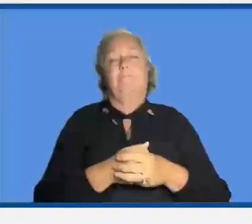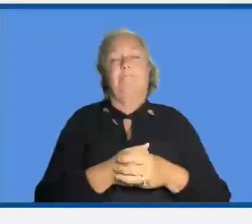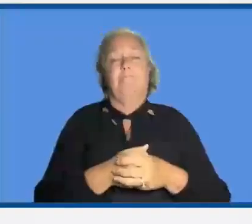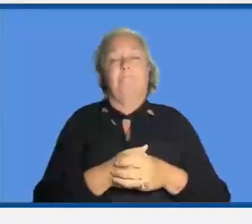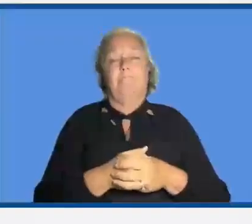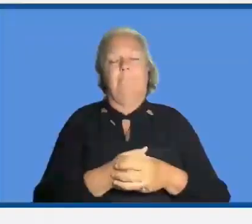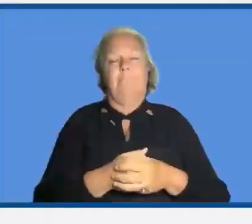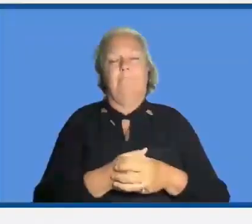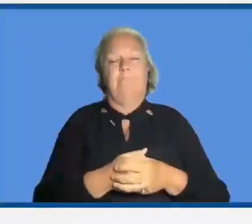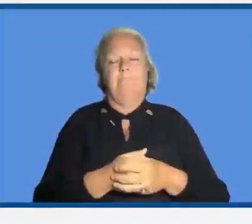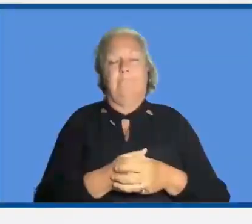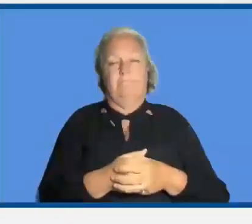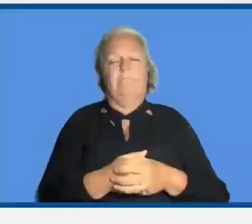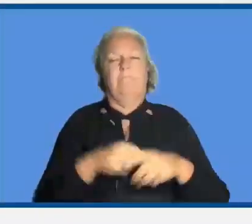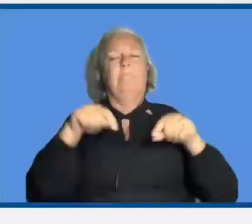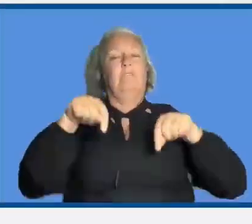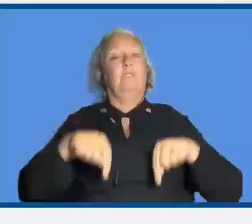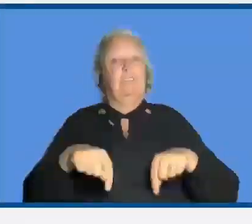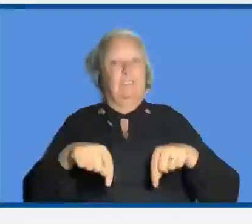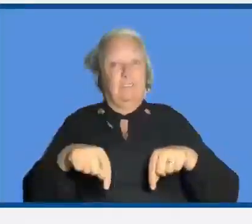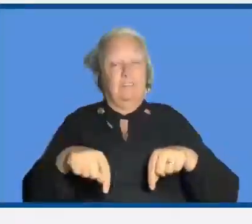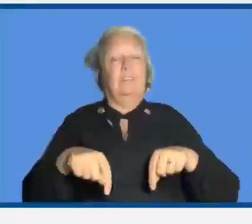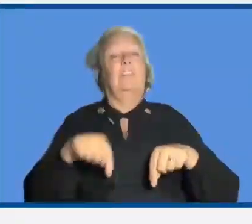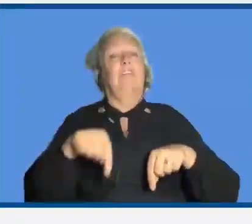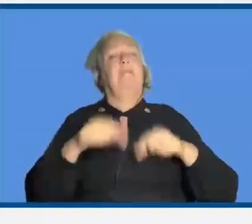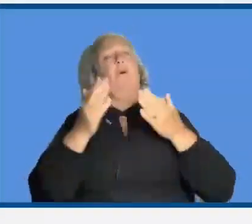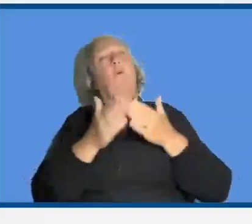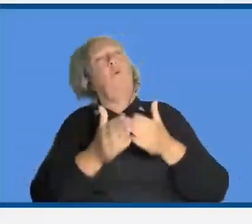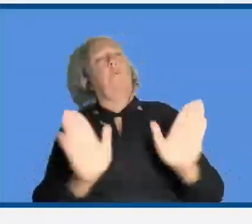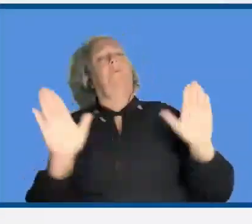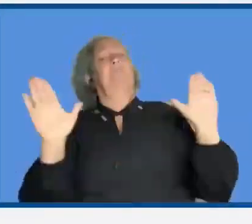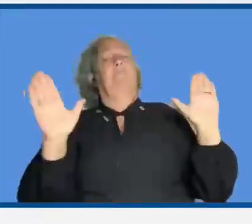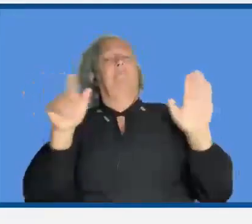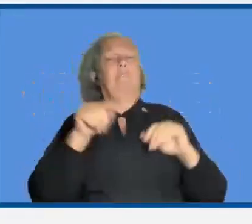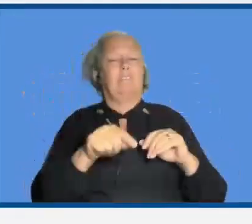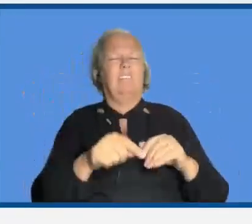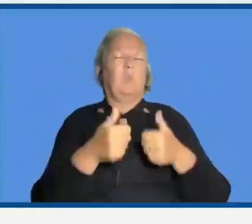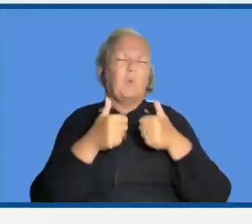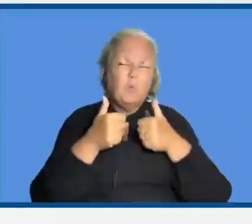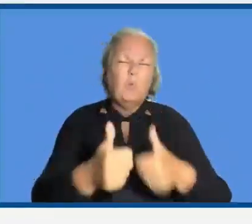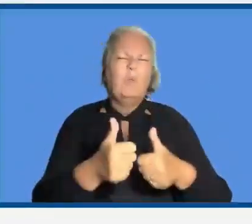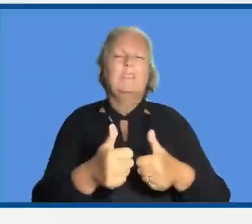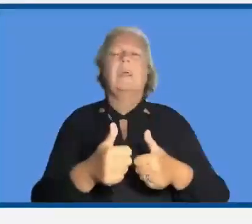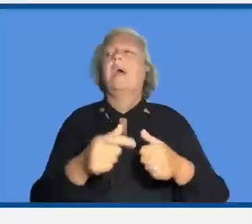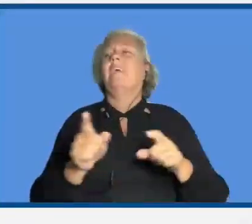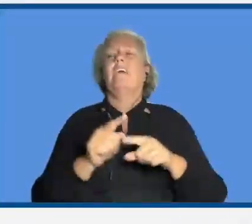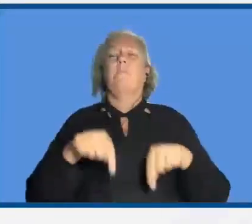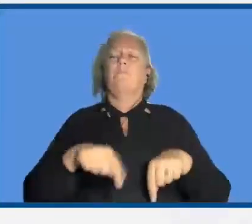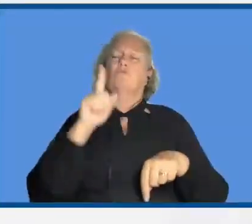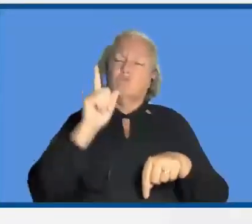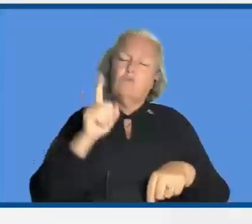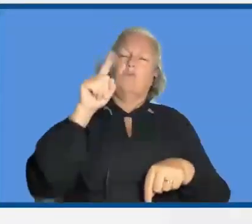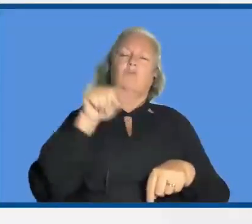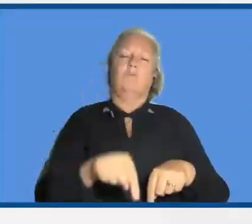This was the meeting that opened the session. It was a great way to break the ice. The meeting that we will have